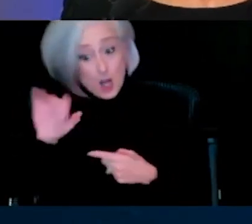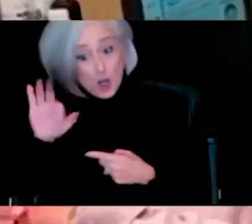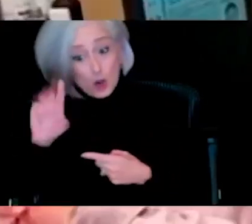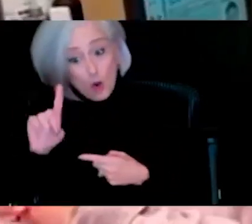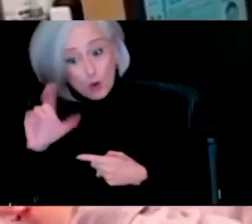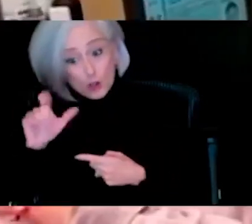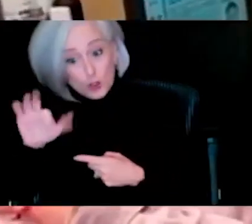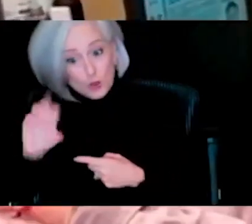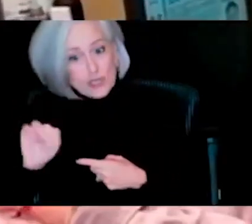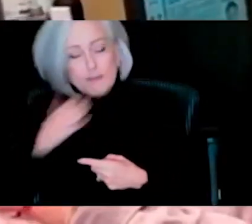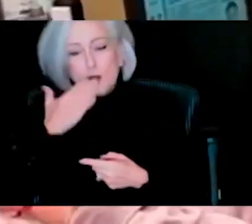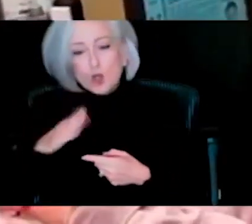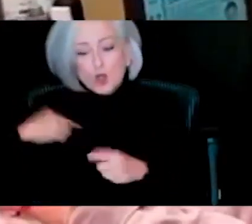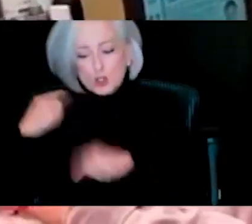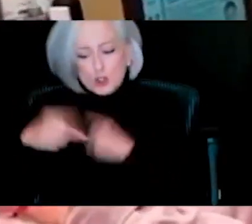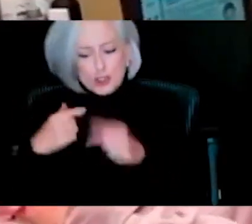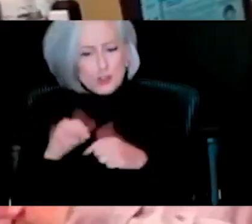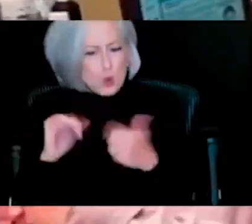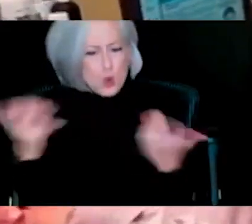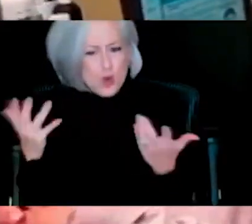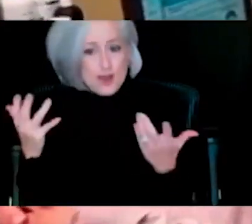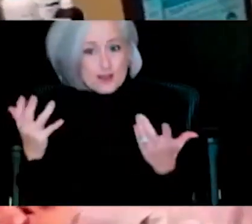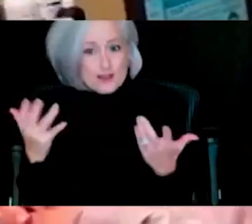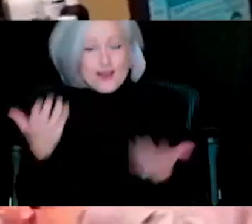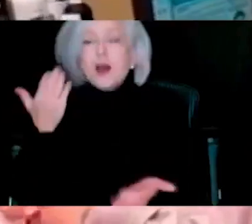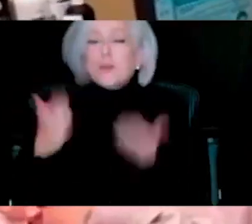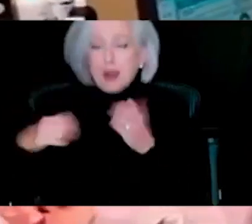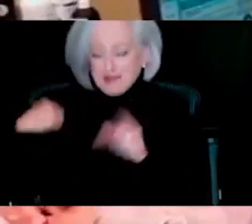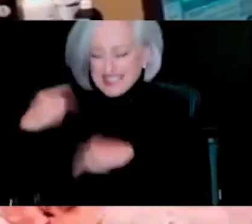genes? It's probably genetics.